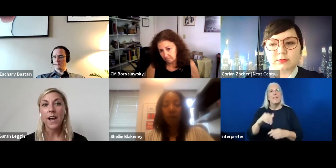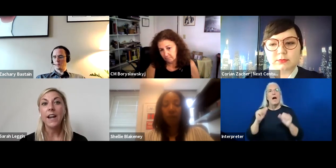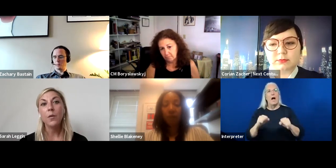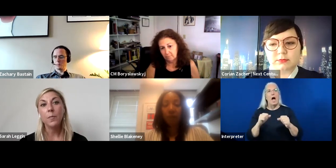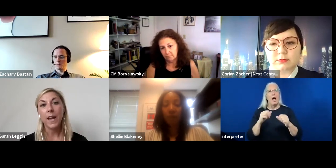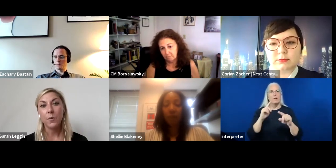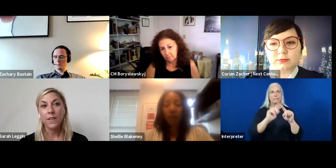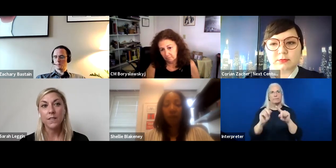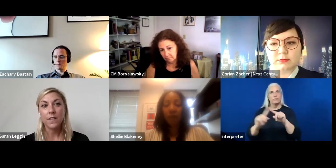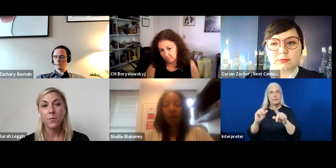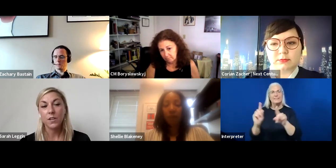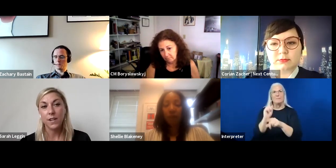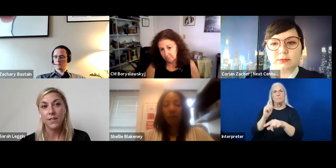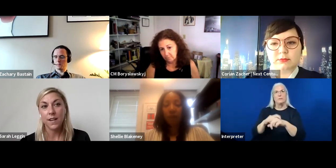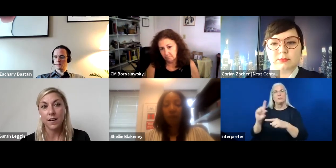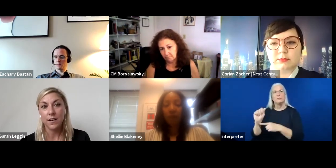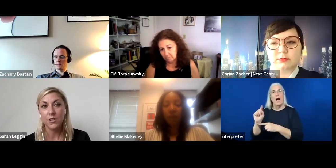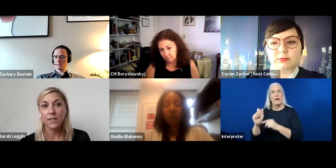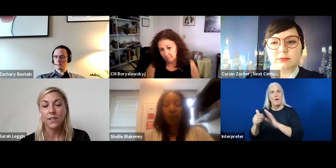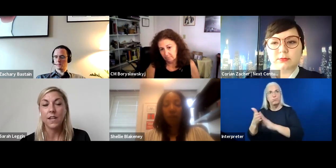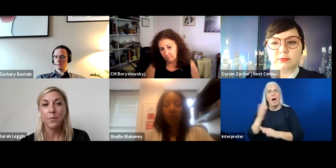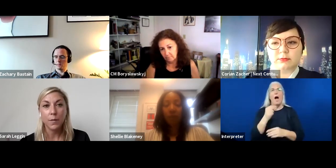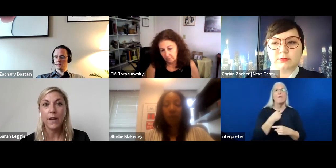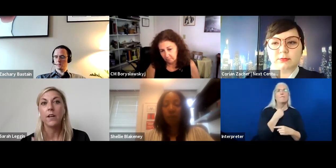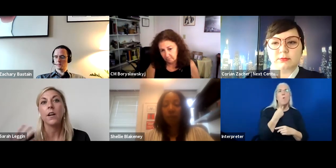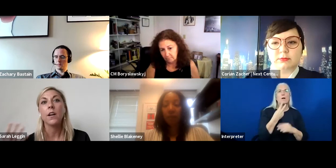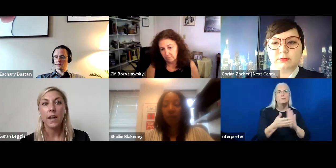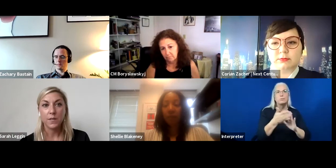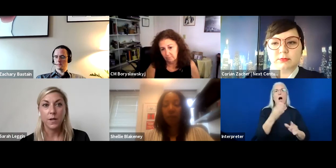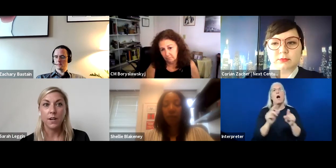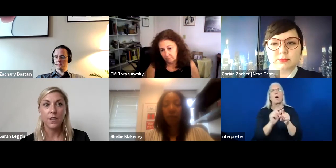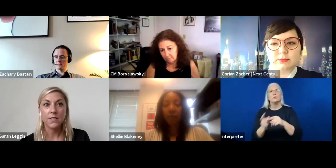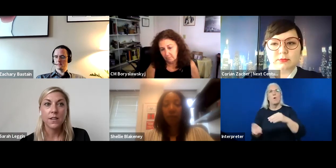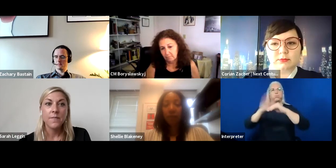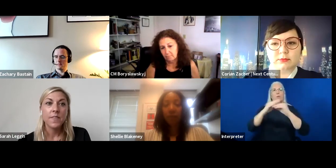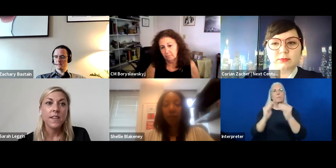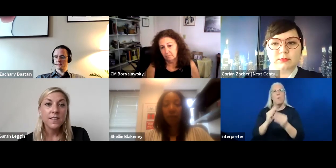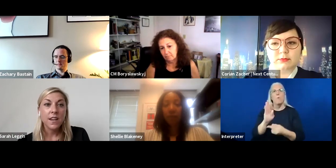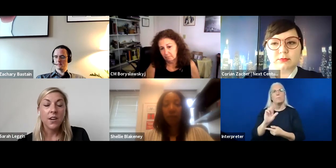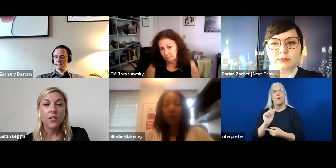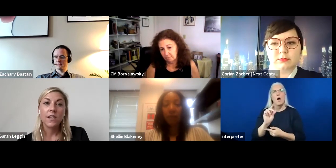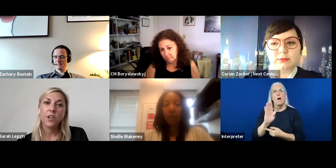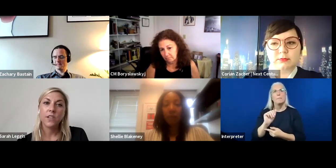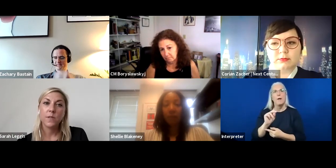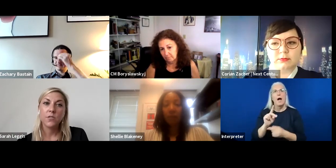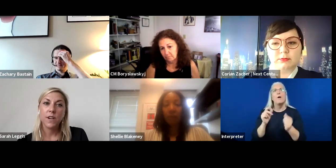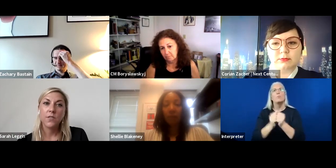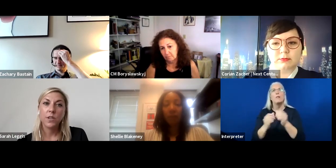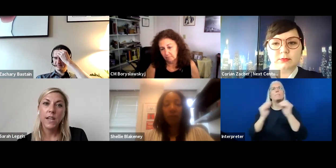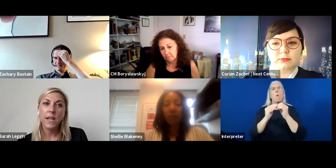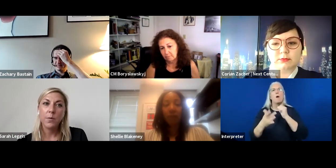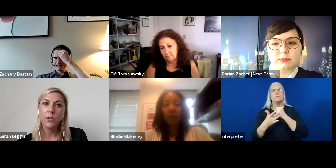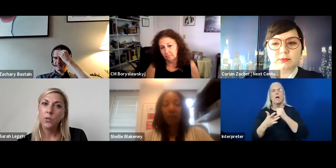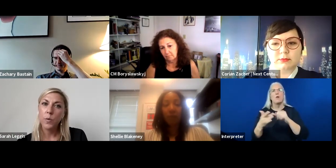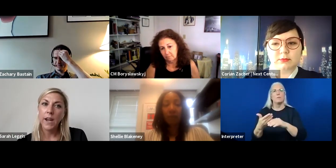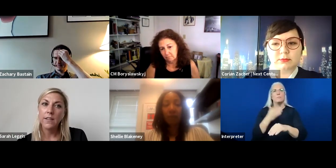as higher bandwidths than previous technologies to enable a better experience. These increased transmission rates